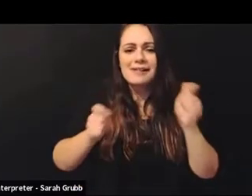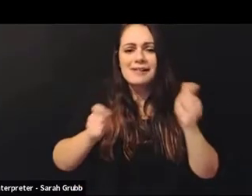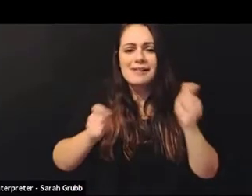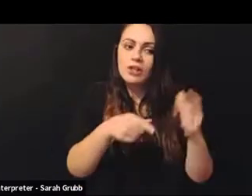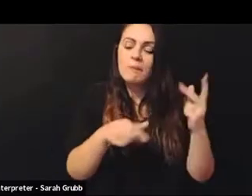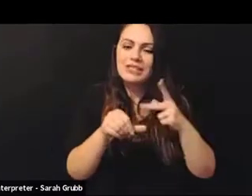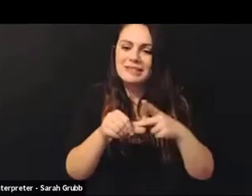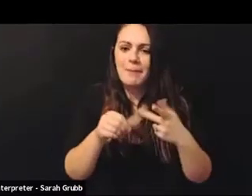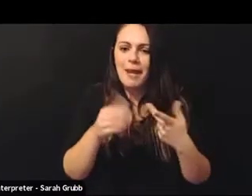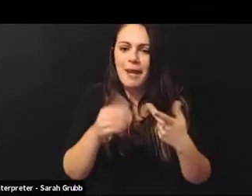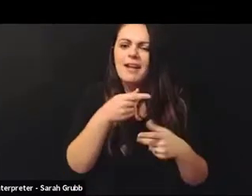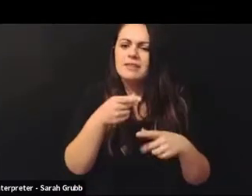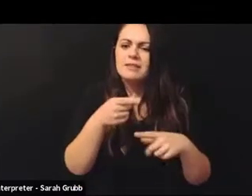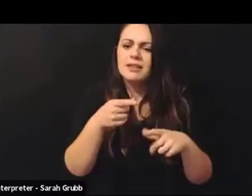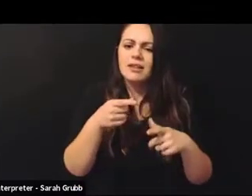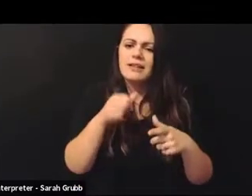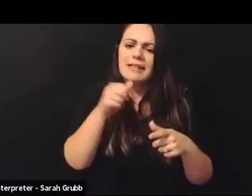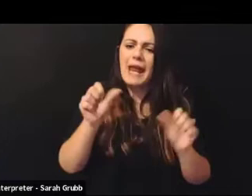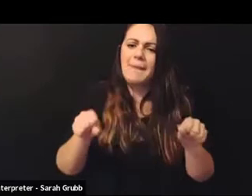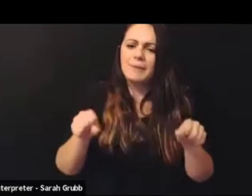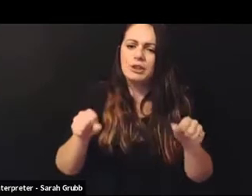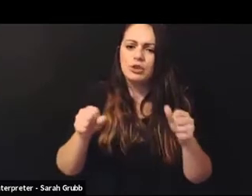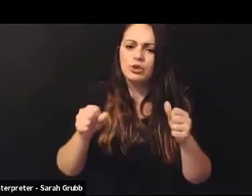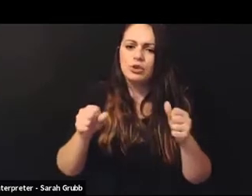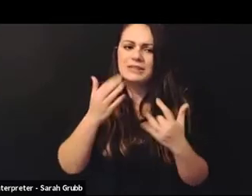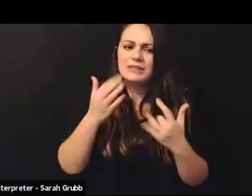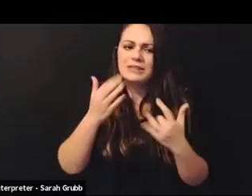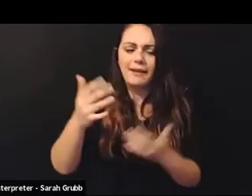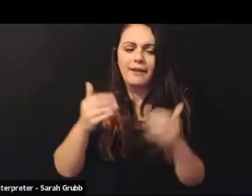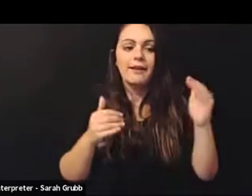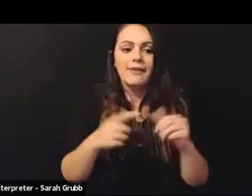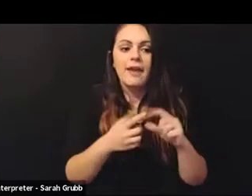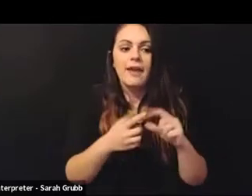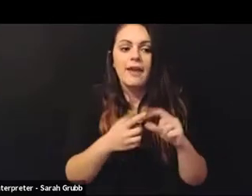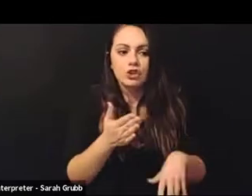who's out exploring in his school garden